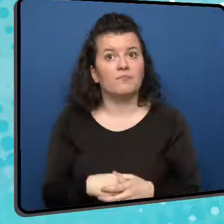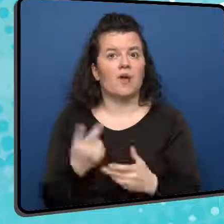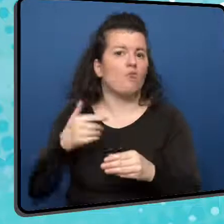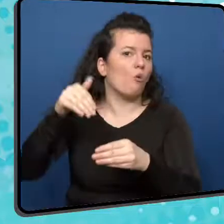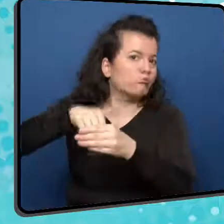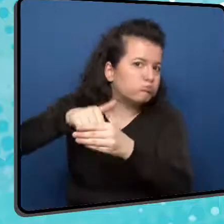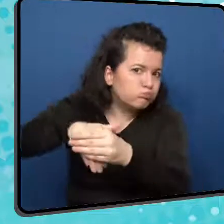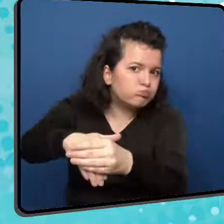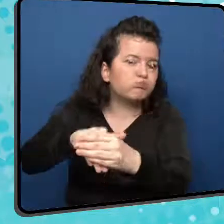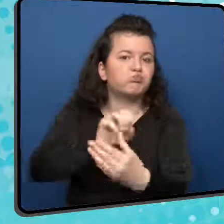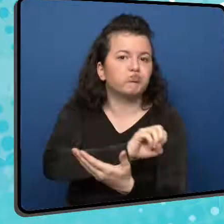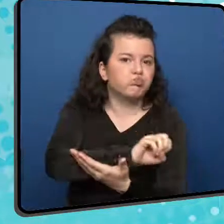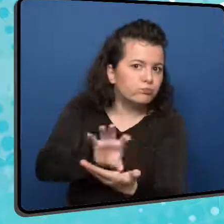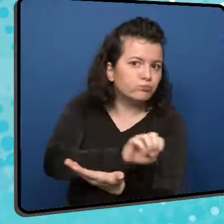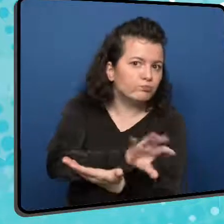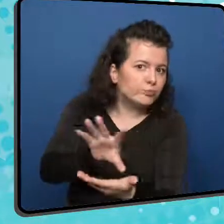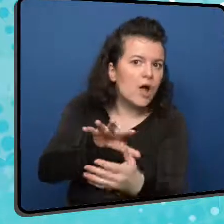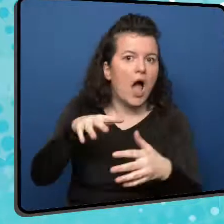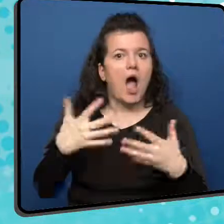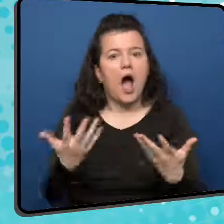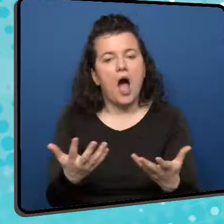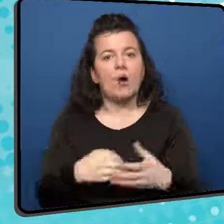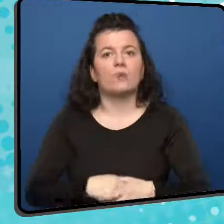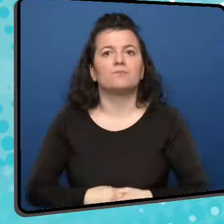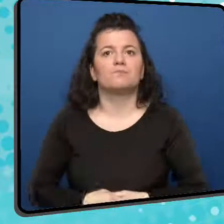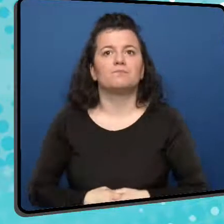can contribute to that community project?